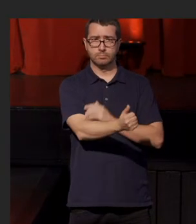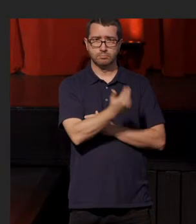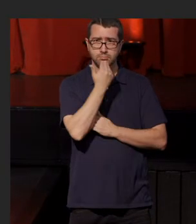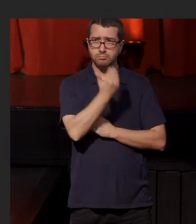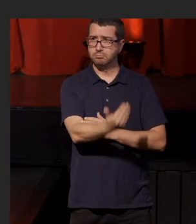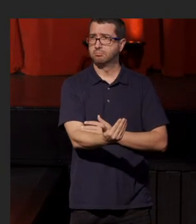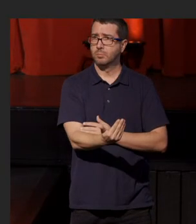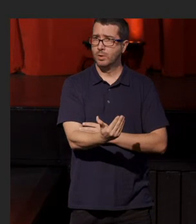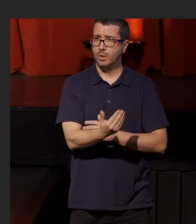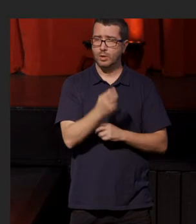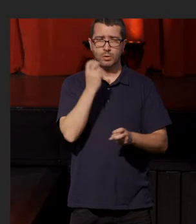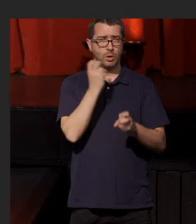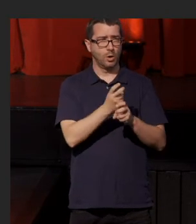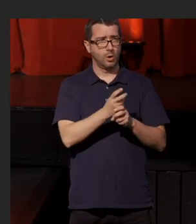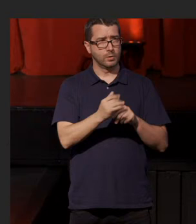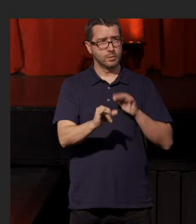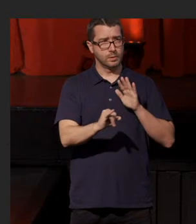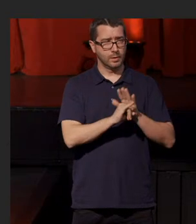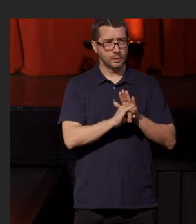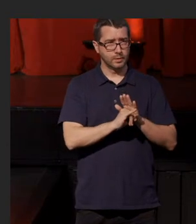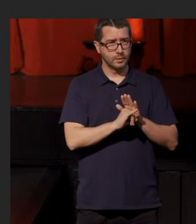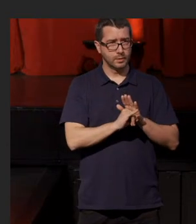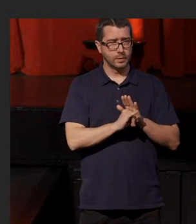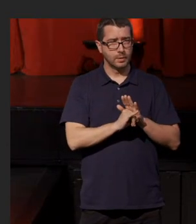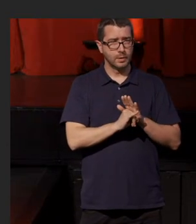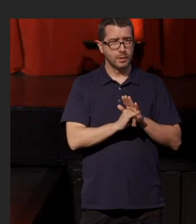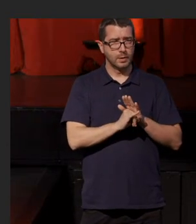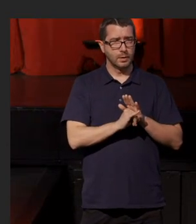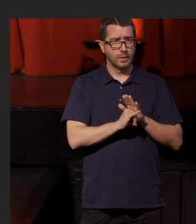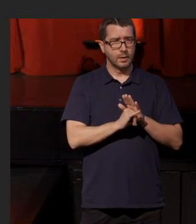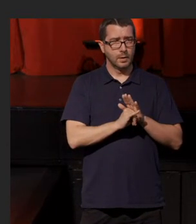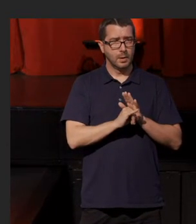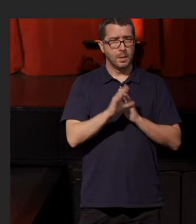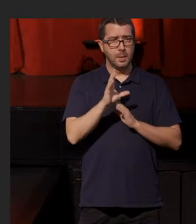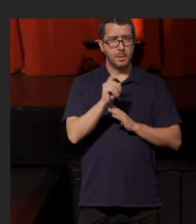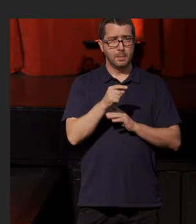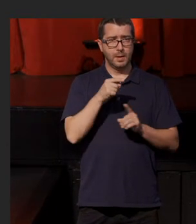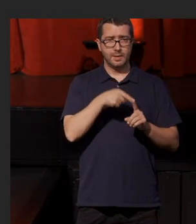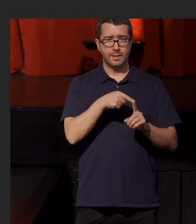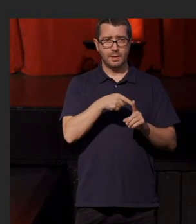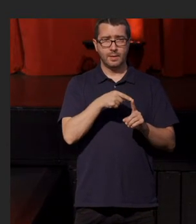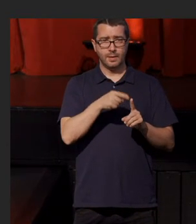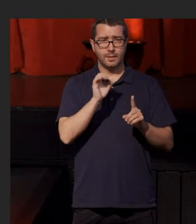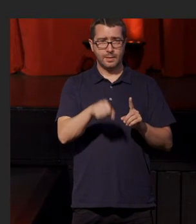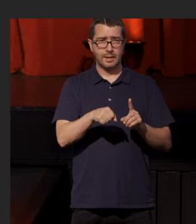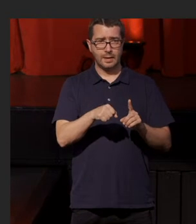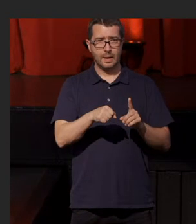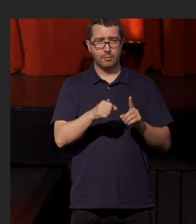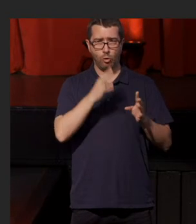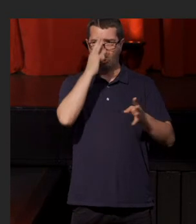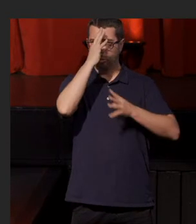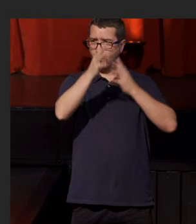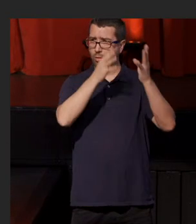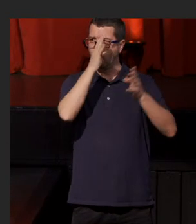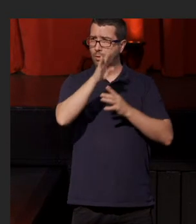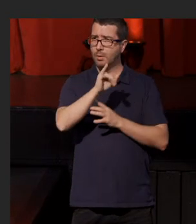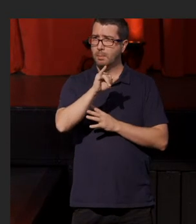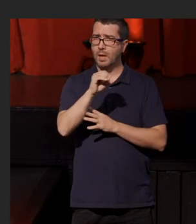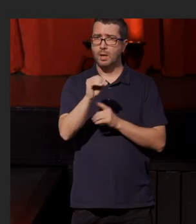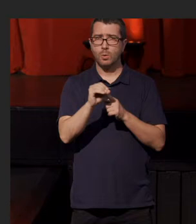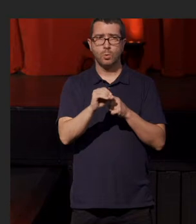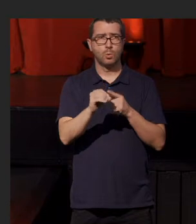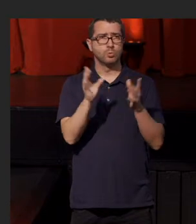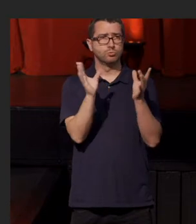it. And the means that you have are means that they could actually overcome, because they could create those kinds of biographies and those kinds of signals